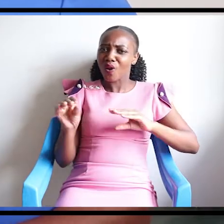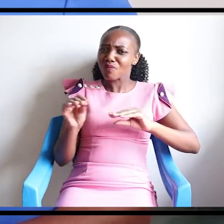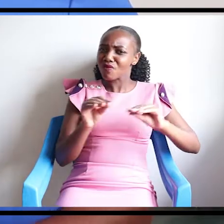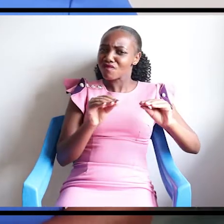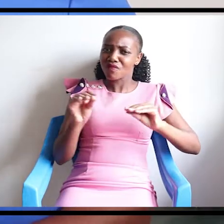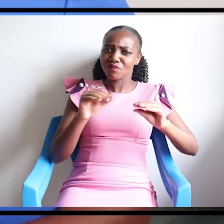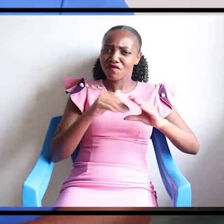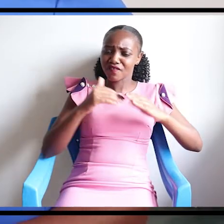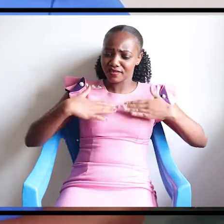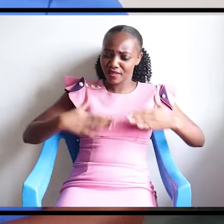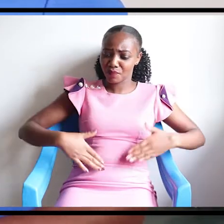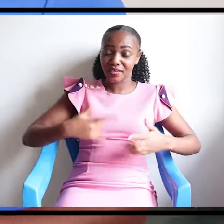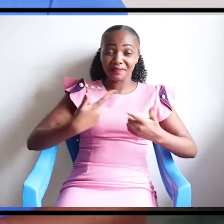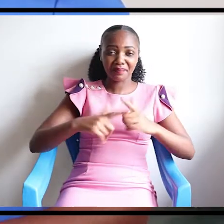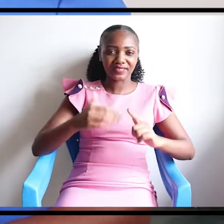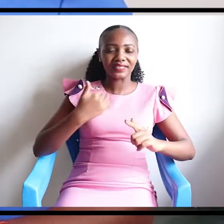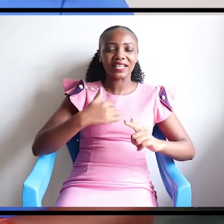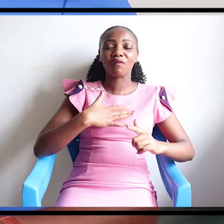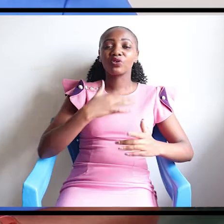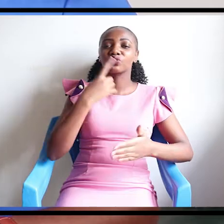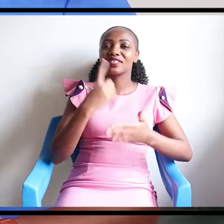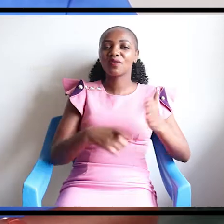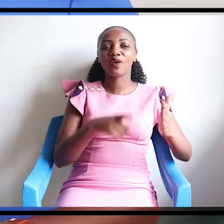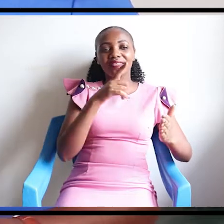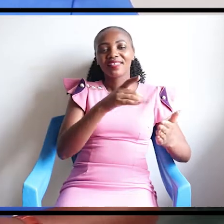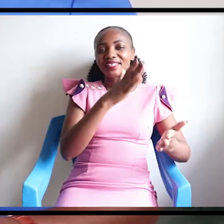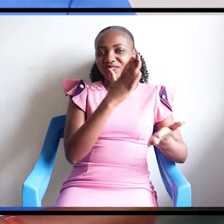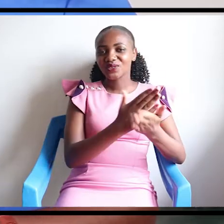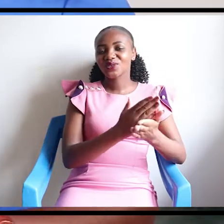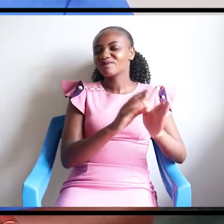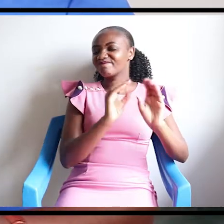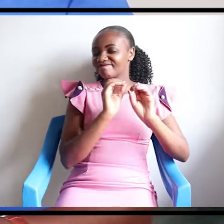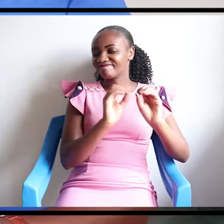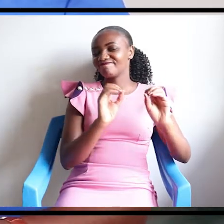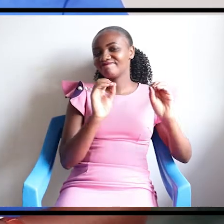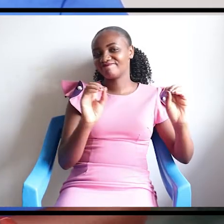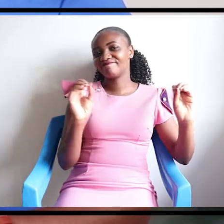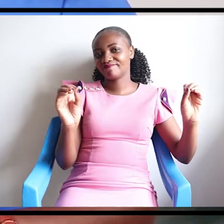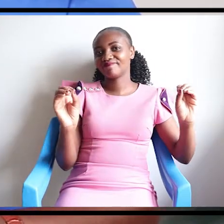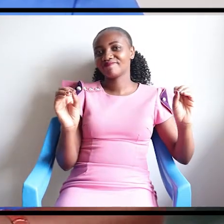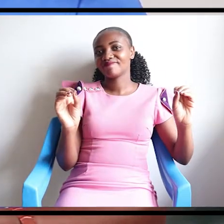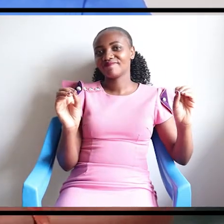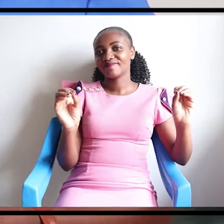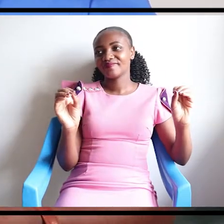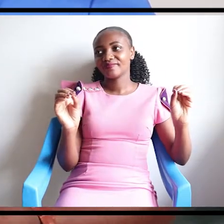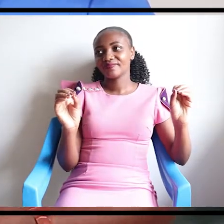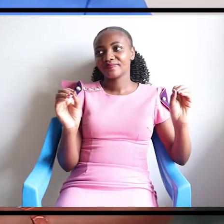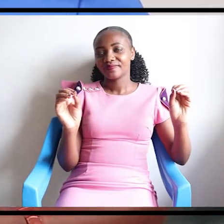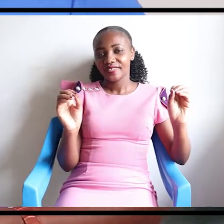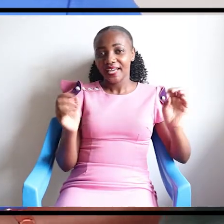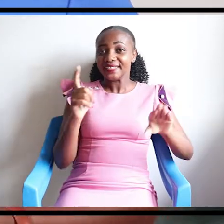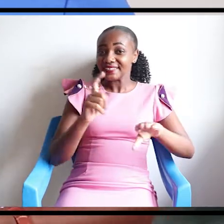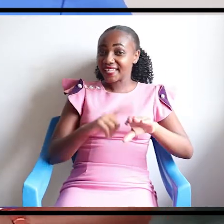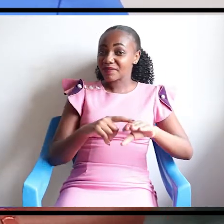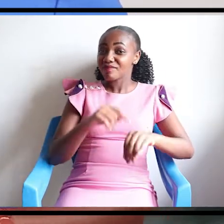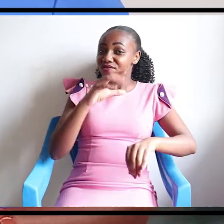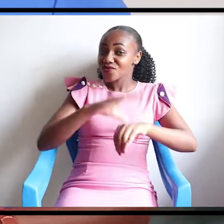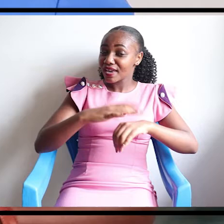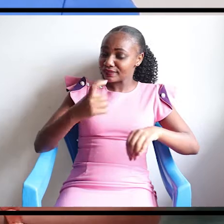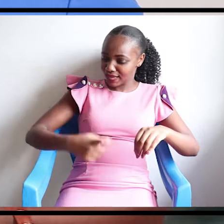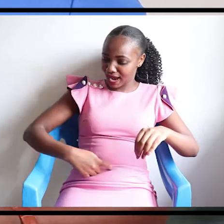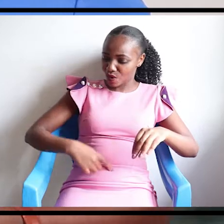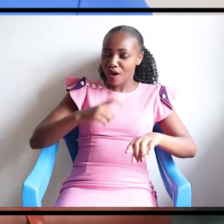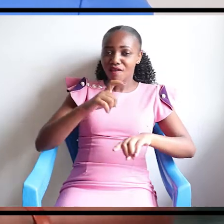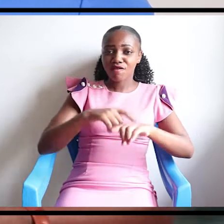I strongly want to say from fact that is not true. The moment it is put from a registered qualified person, it